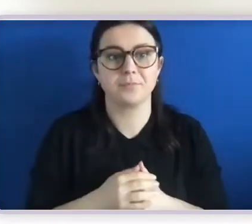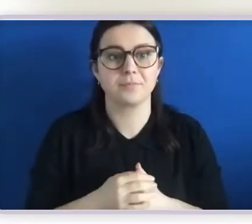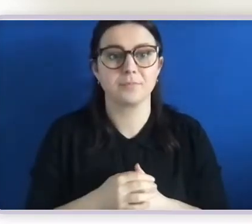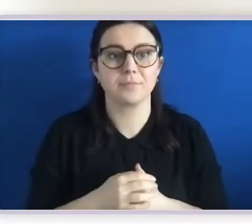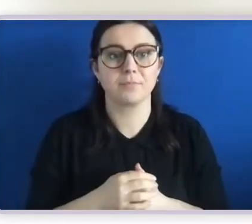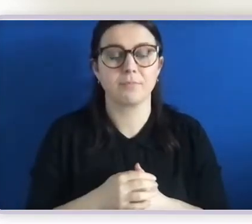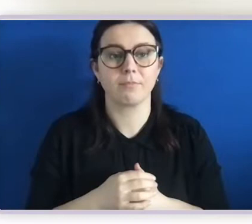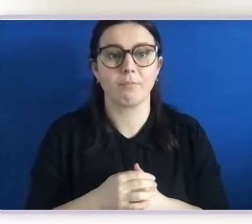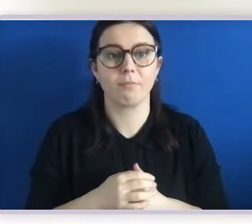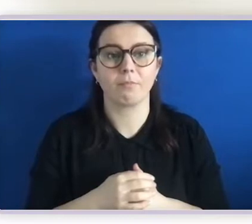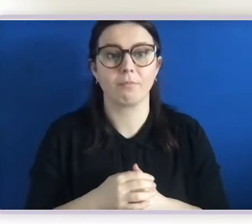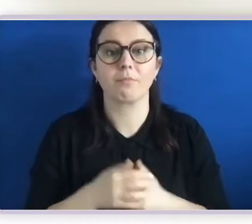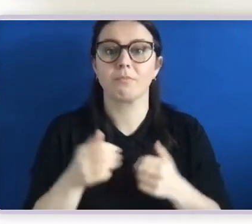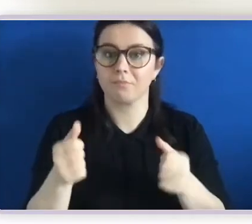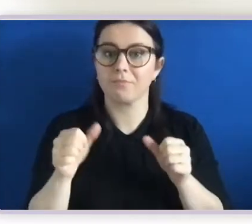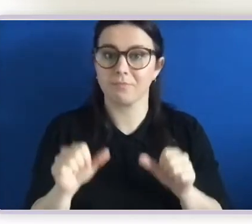So, next slide.